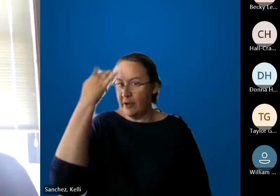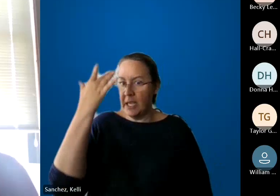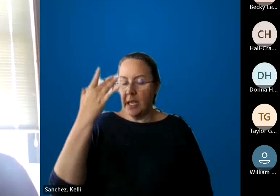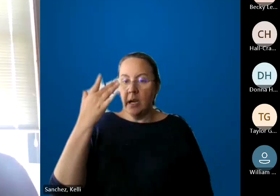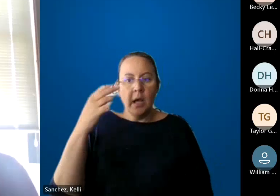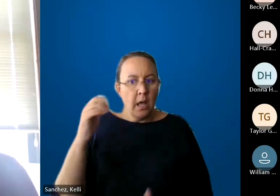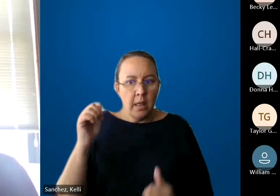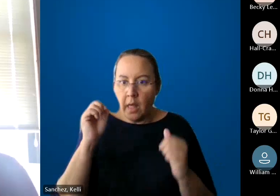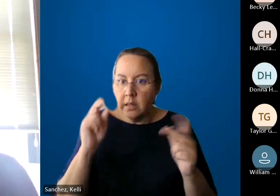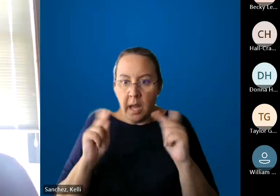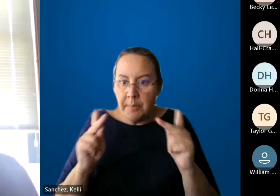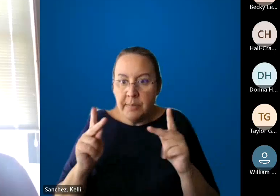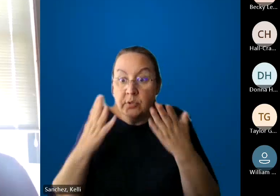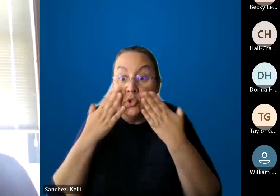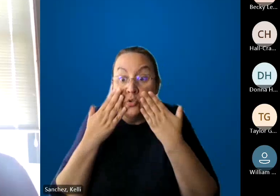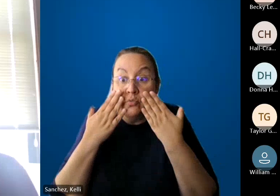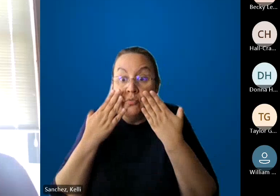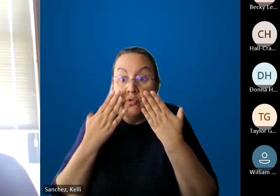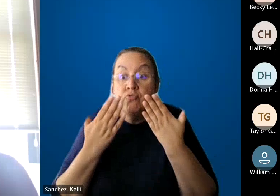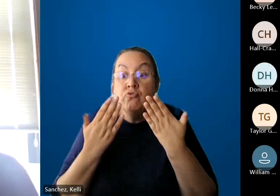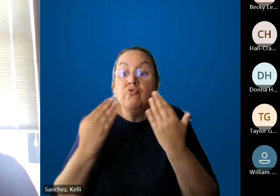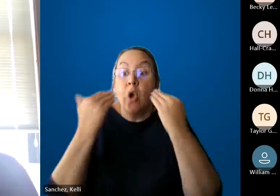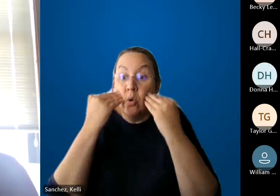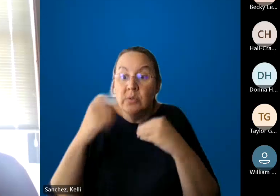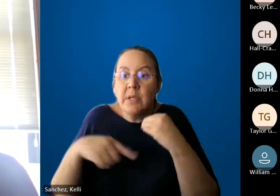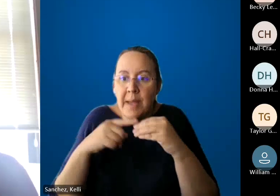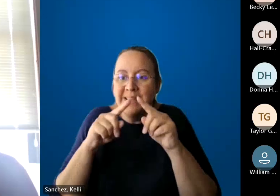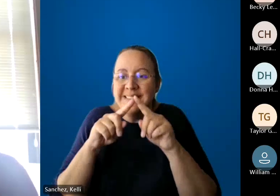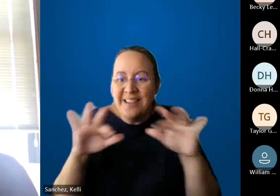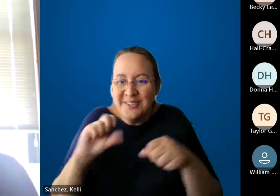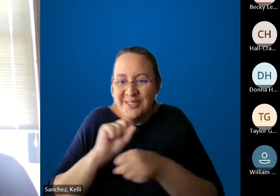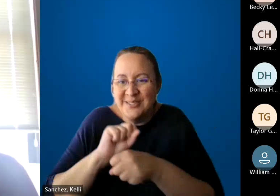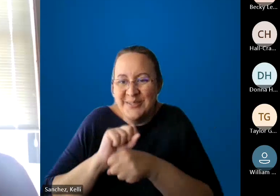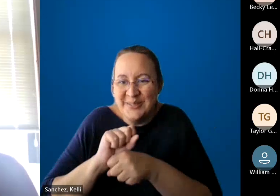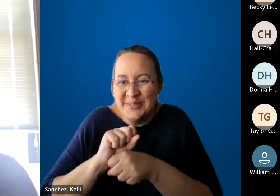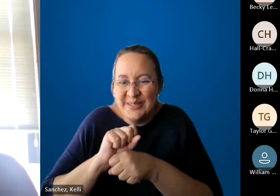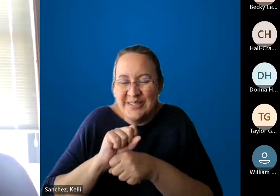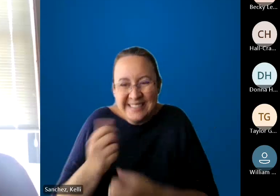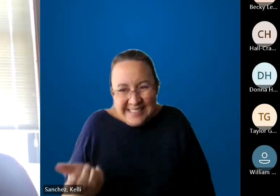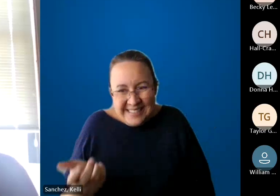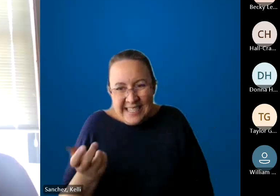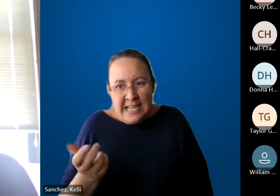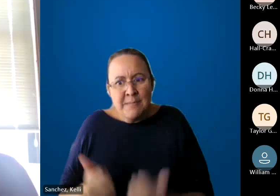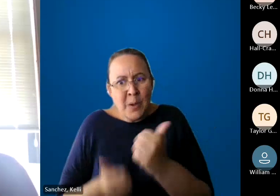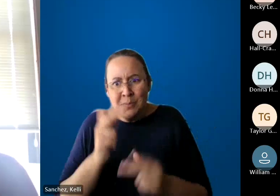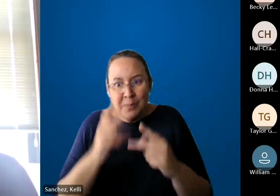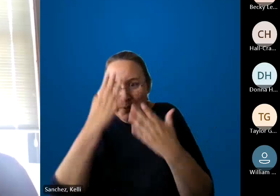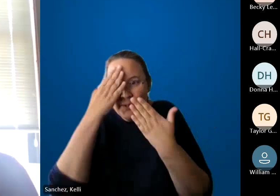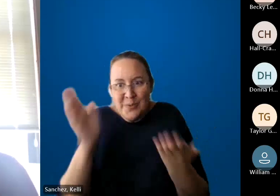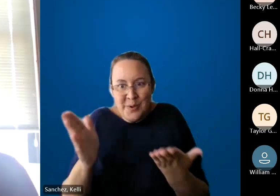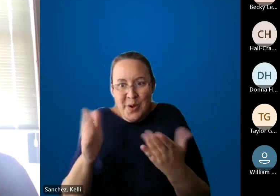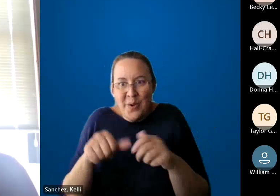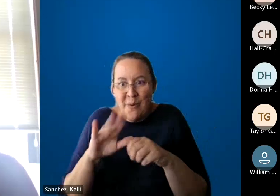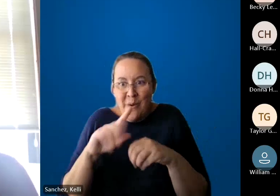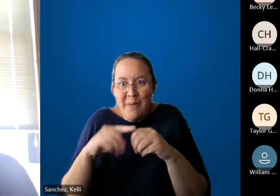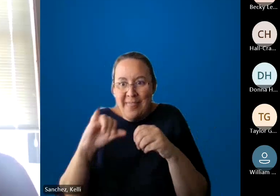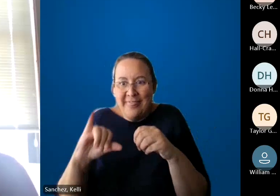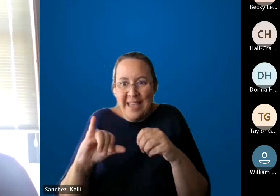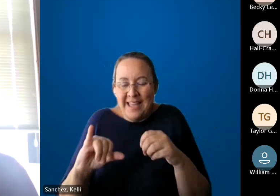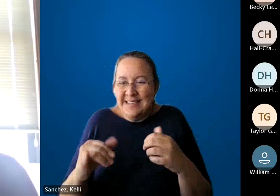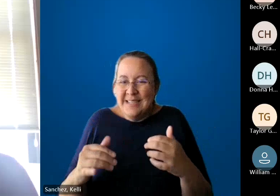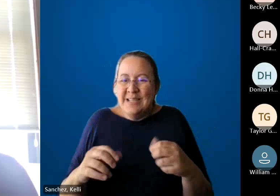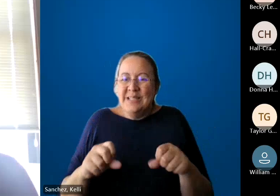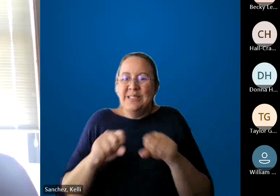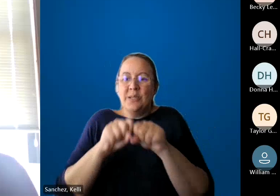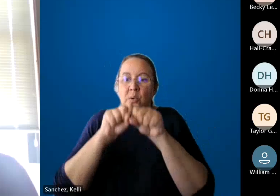everybody, does diversity work for a living, but most people Mhm. don't. And so they don't talk about things like systemic racism.